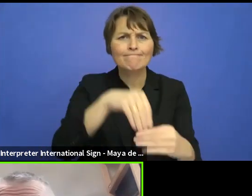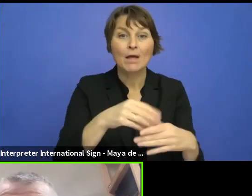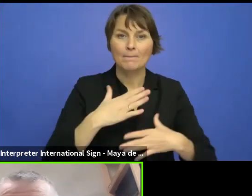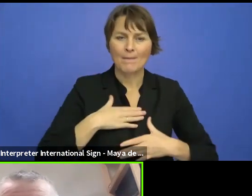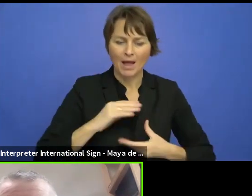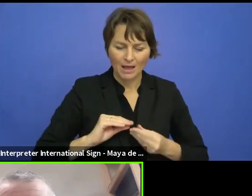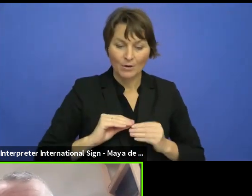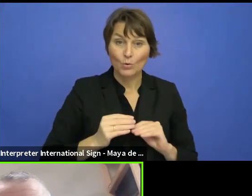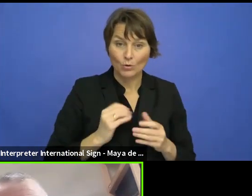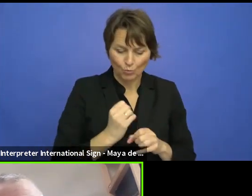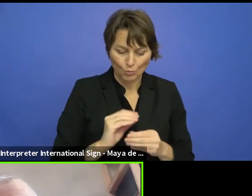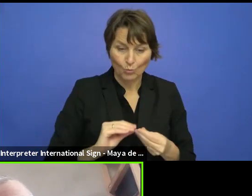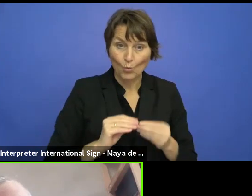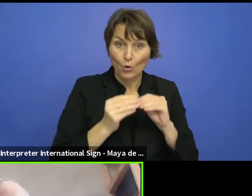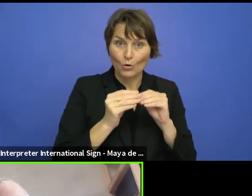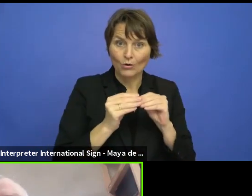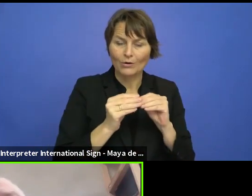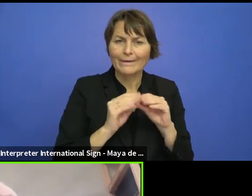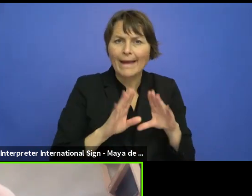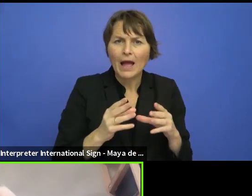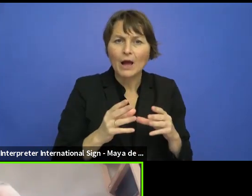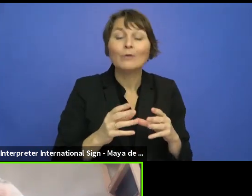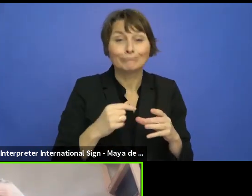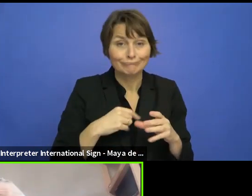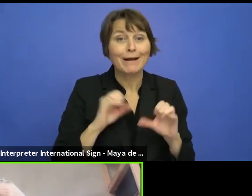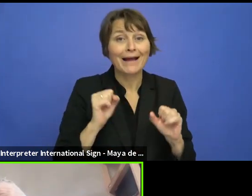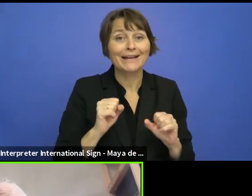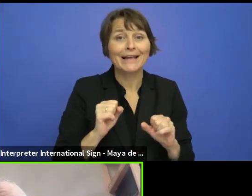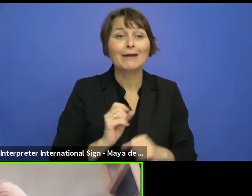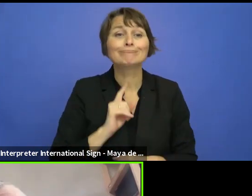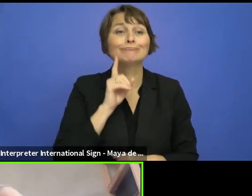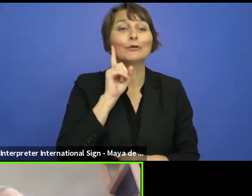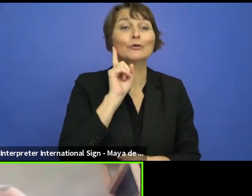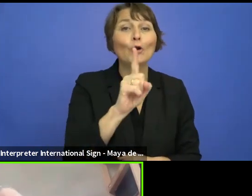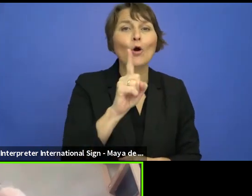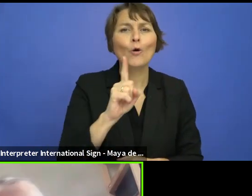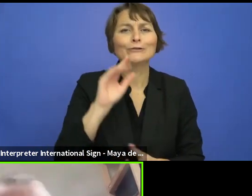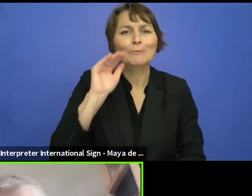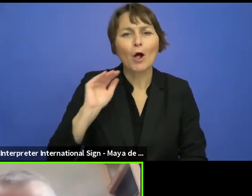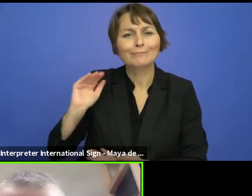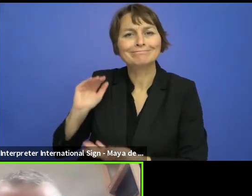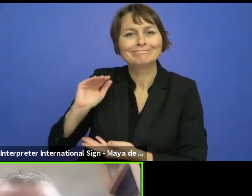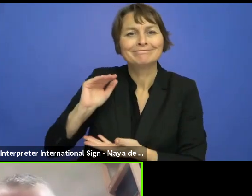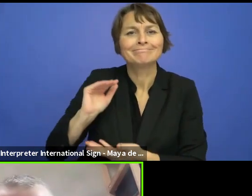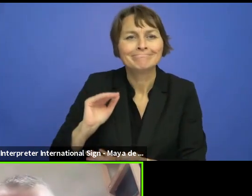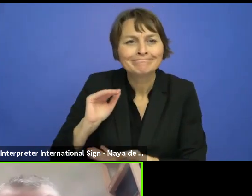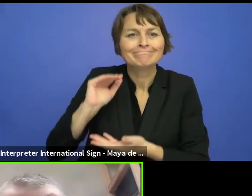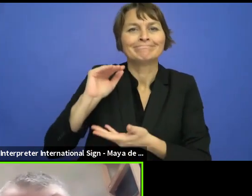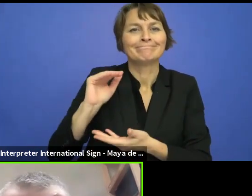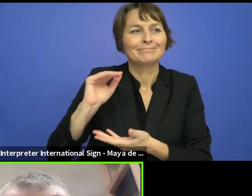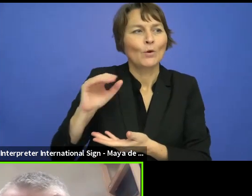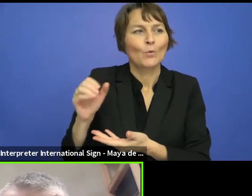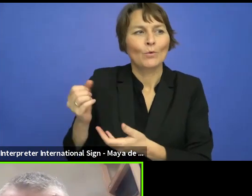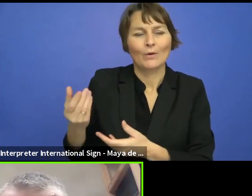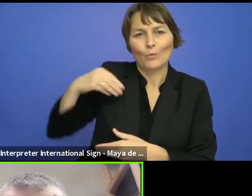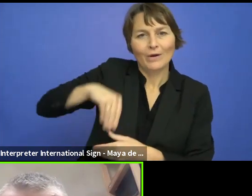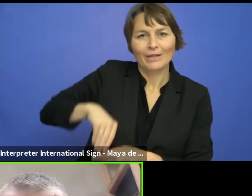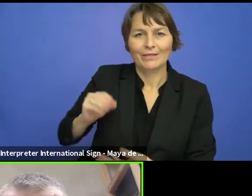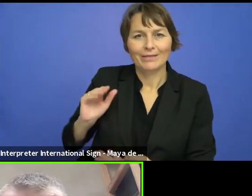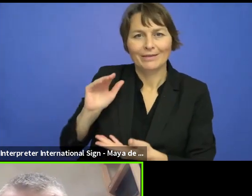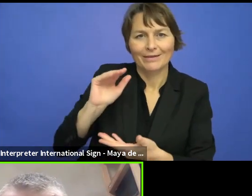very small work, I have the possibility to take it with me towards this kind of action, and in this way contribute to